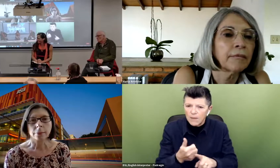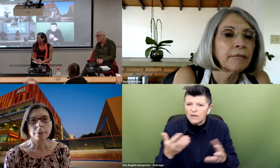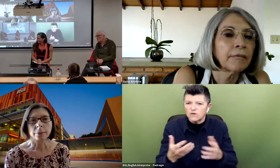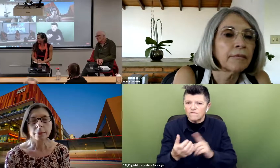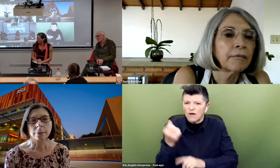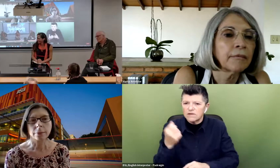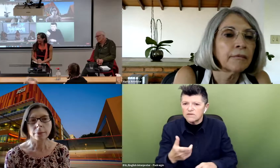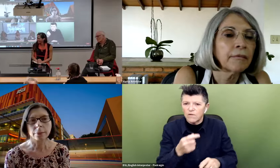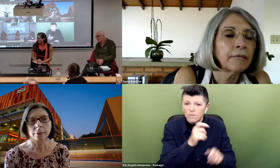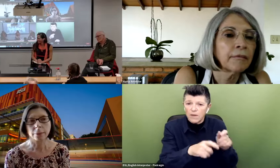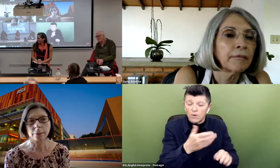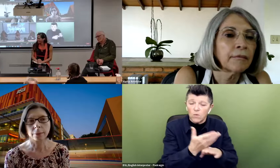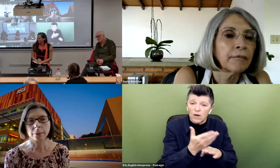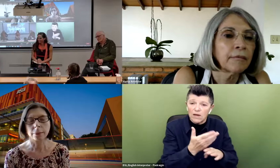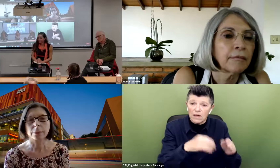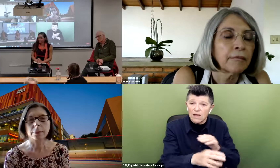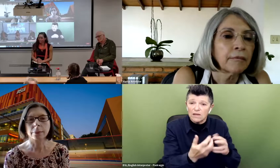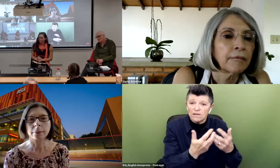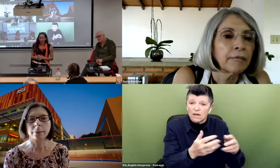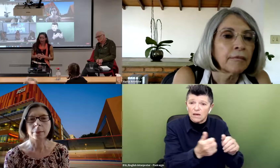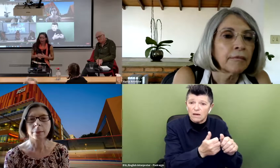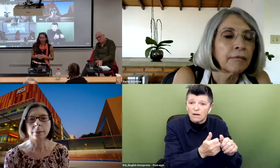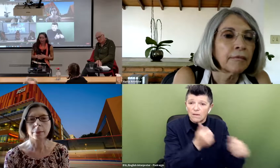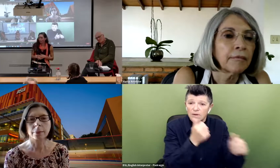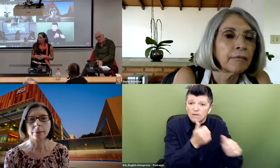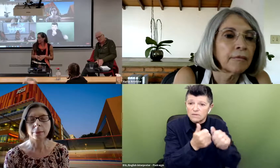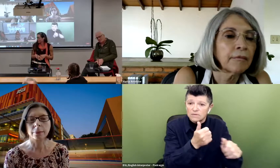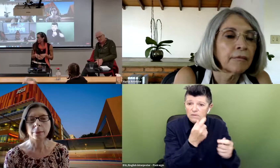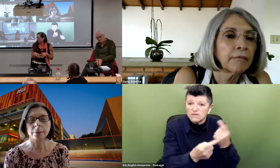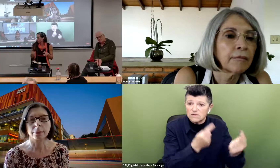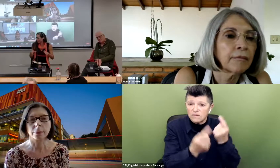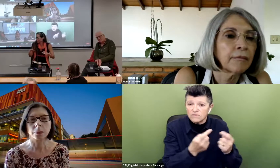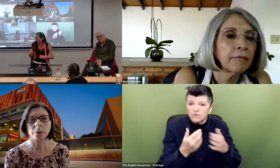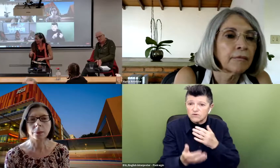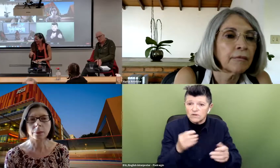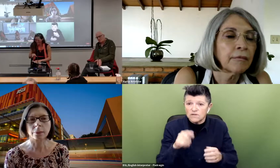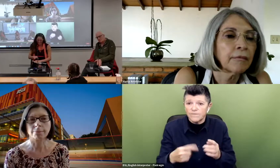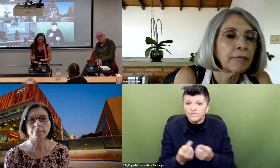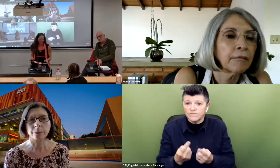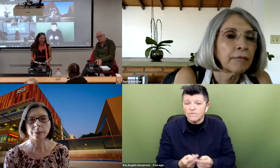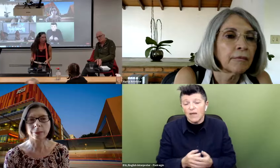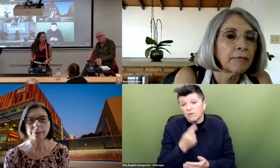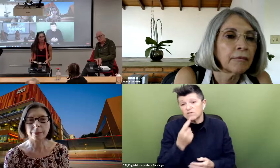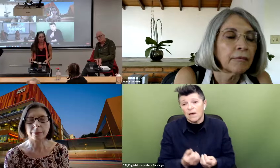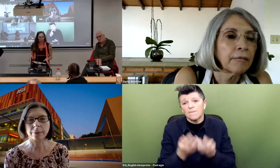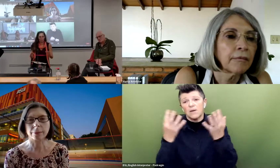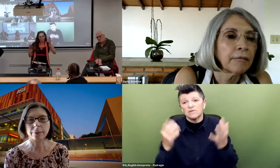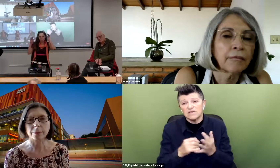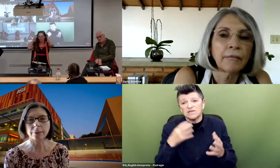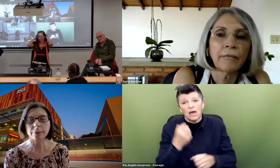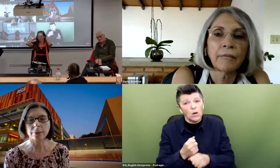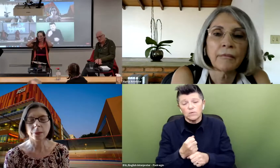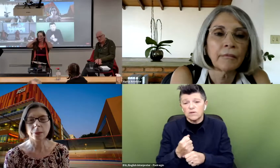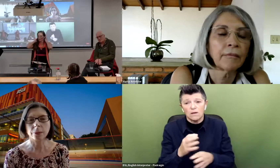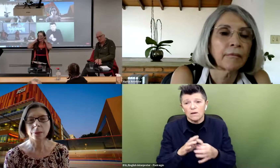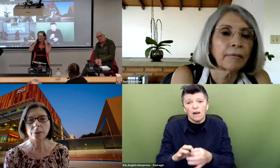to address these issues efficiently. Yeah. Well, I would say multi-stakeholder collaboration, which is always a cop-out when you